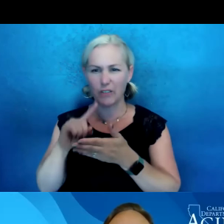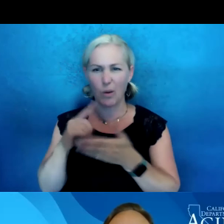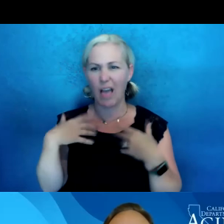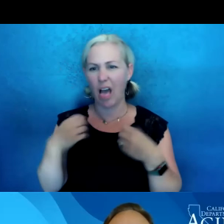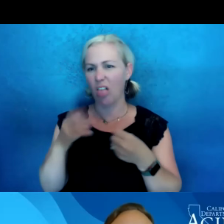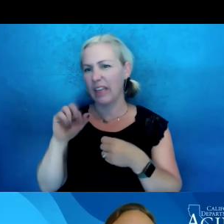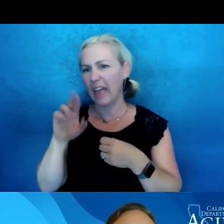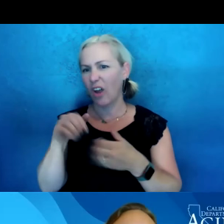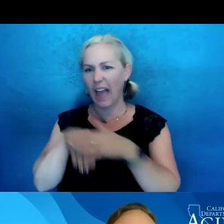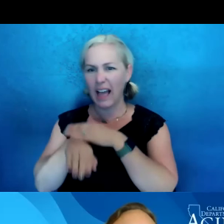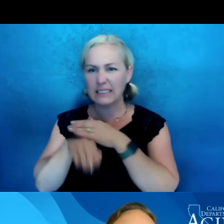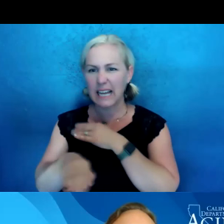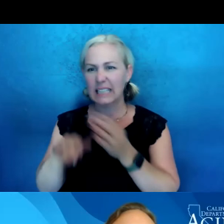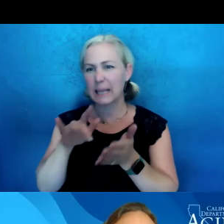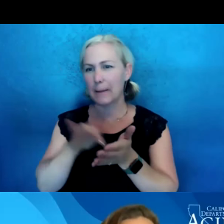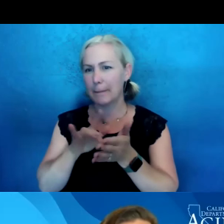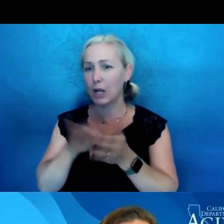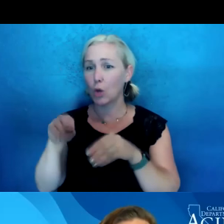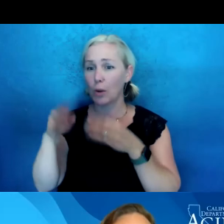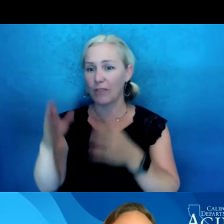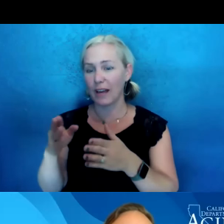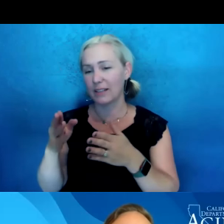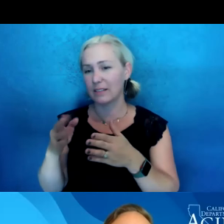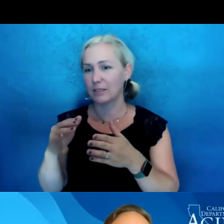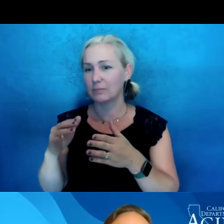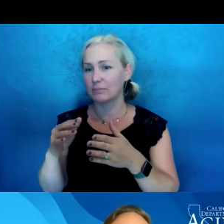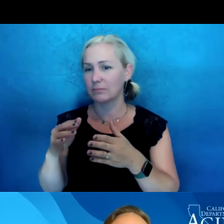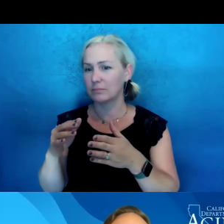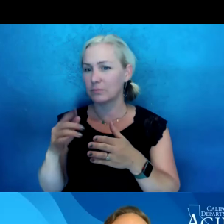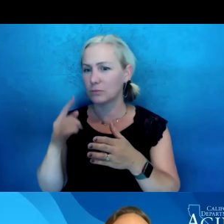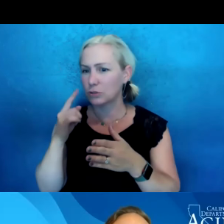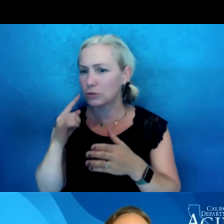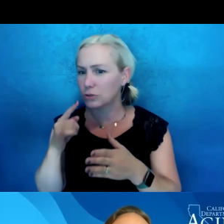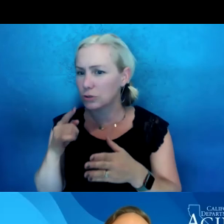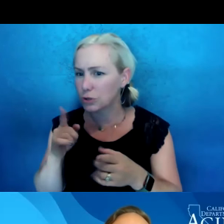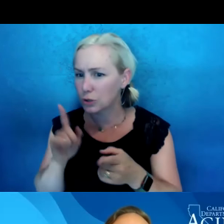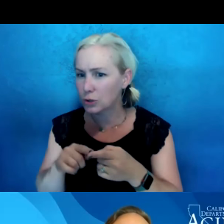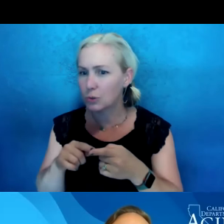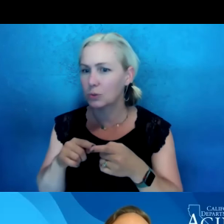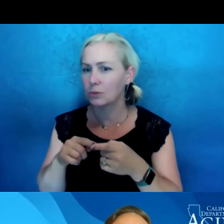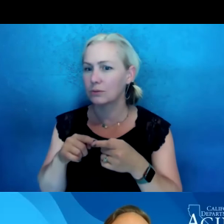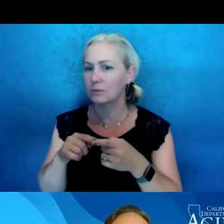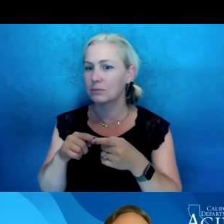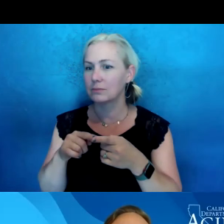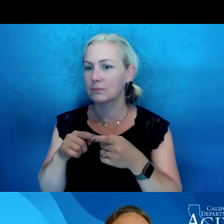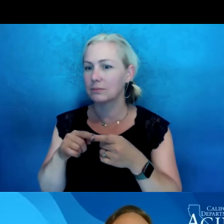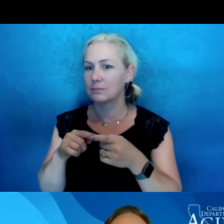Medical providers have to be reimbursed appropriately in order to ensure adequate access in all communities.